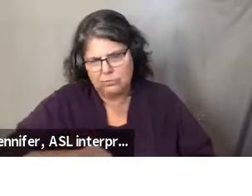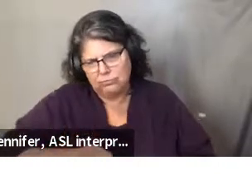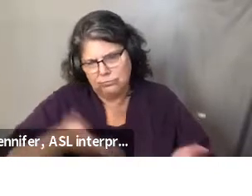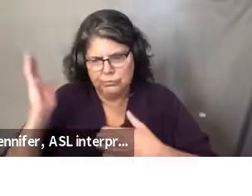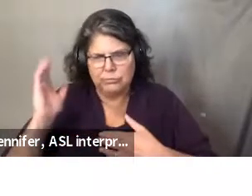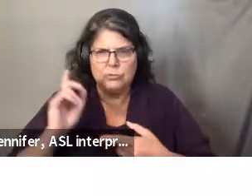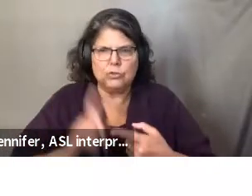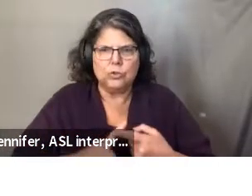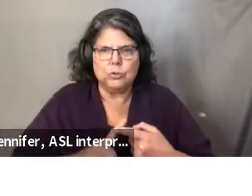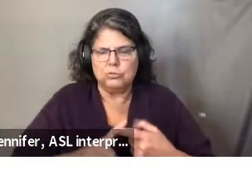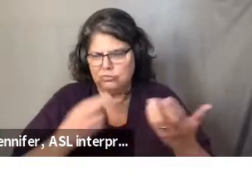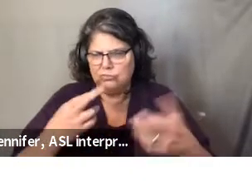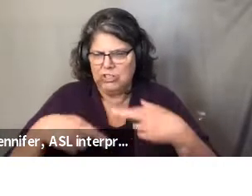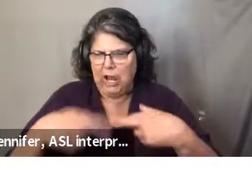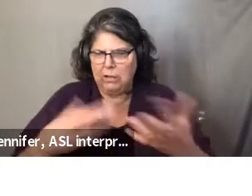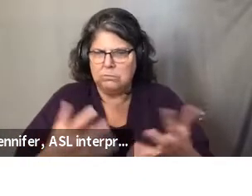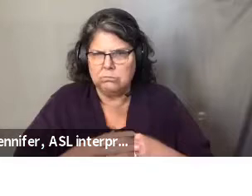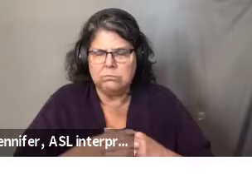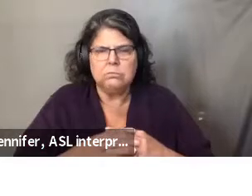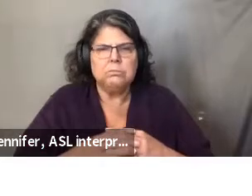to be recycled.